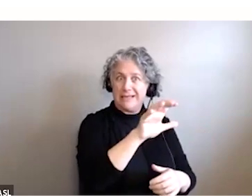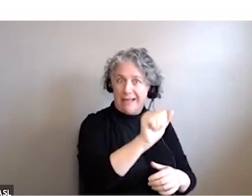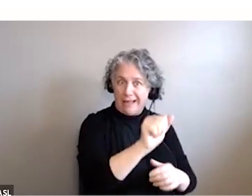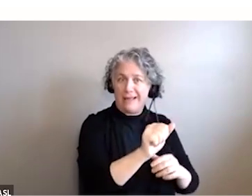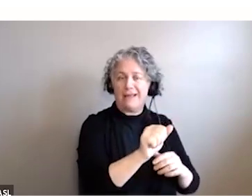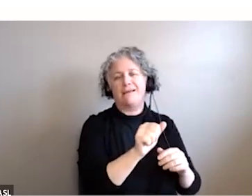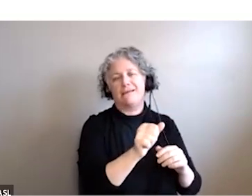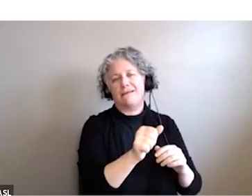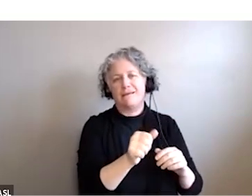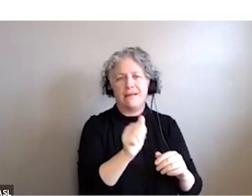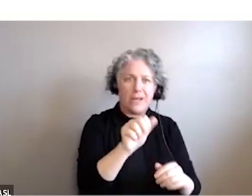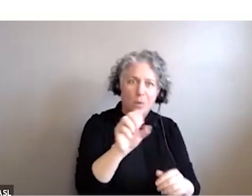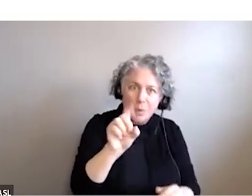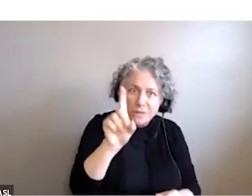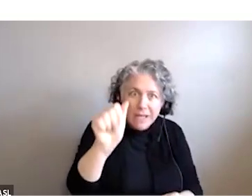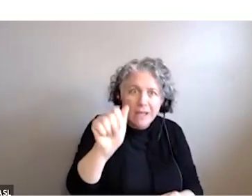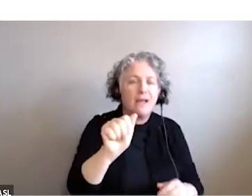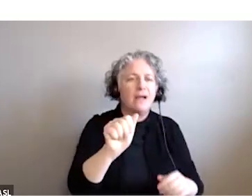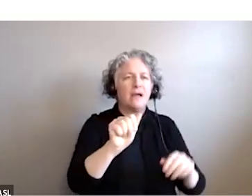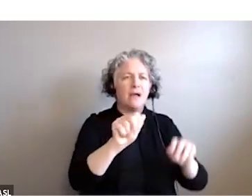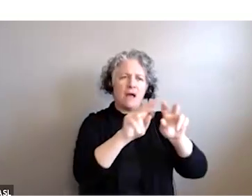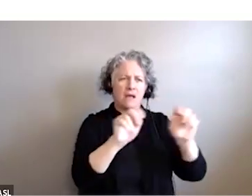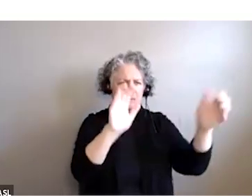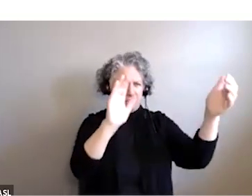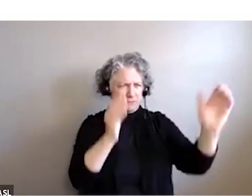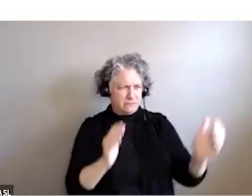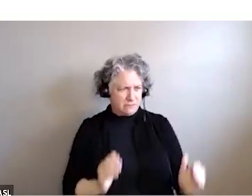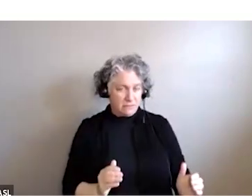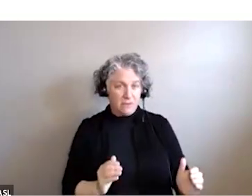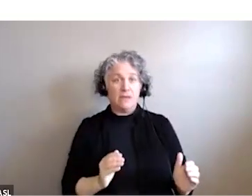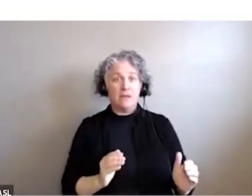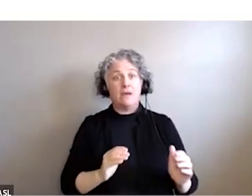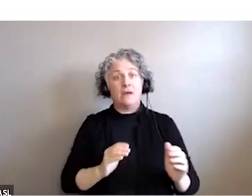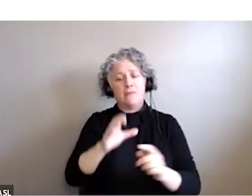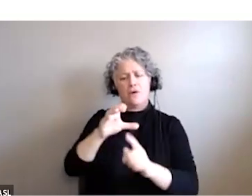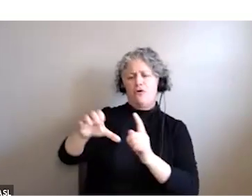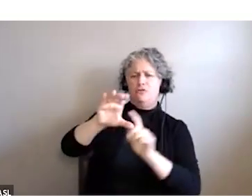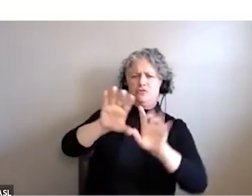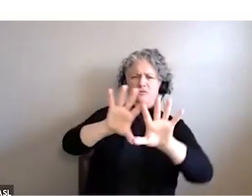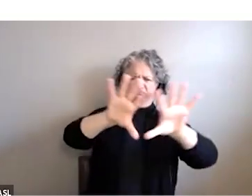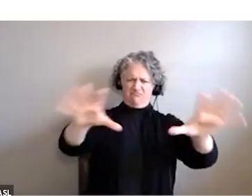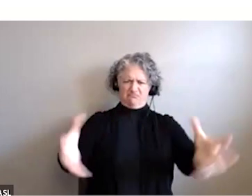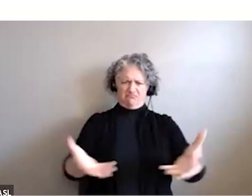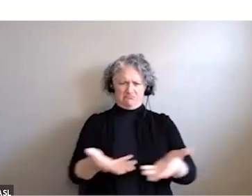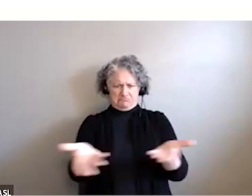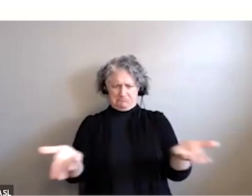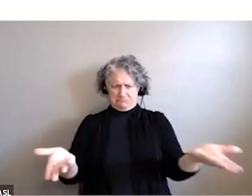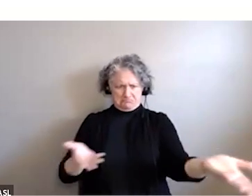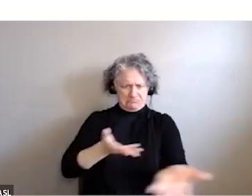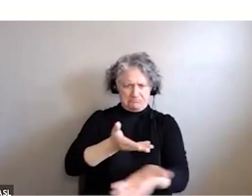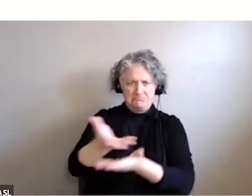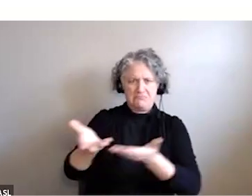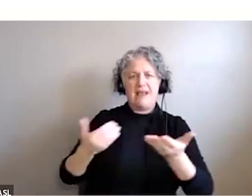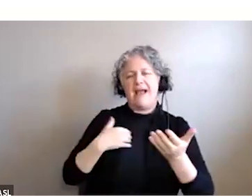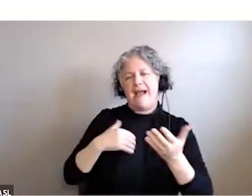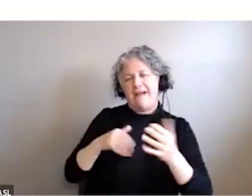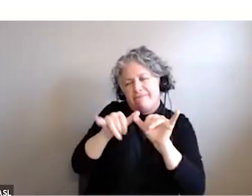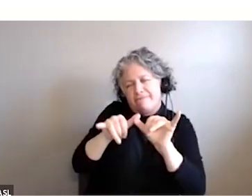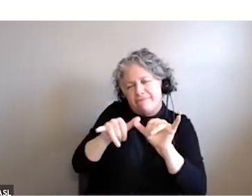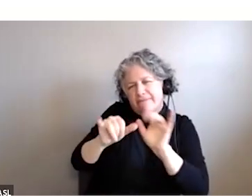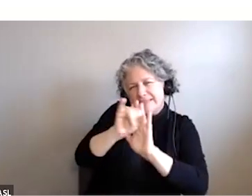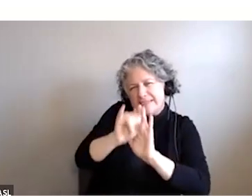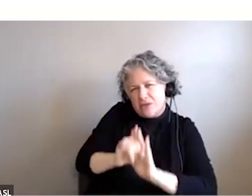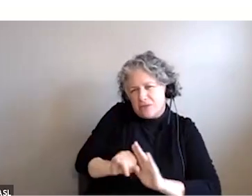or AODA, but we also just look at the culture itself. And we have different indicators that we look at to